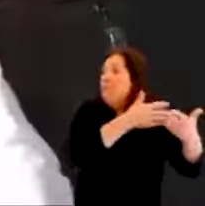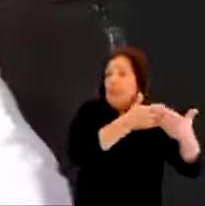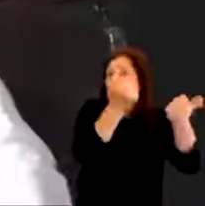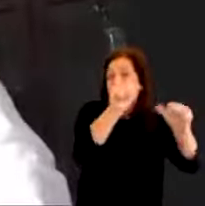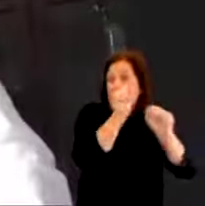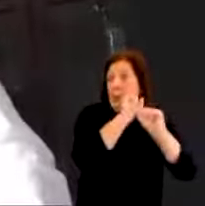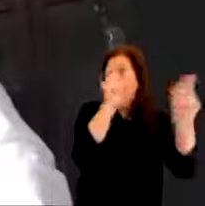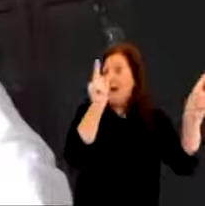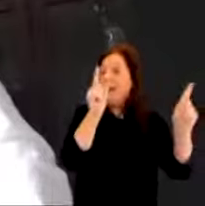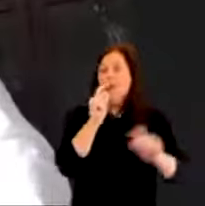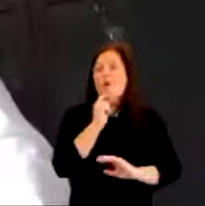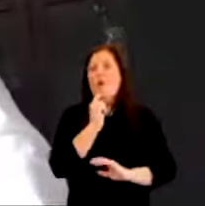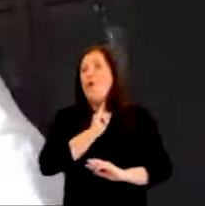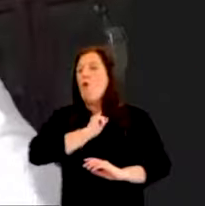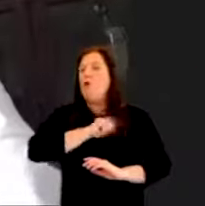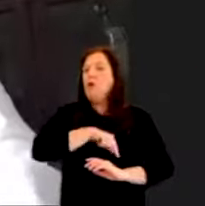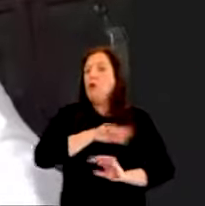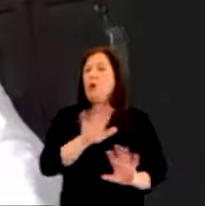That was seriously close.